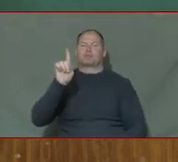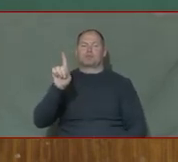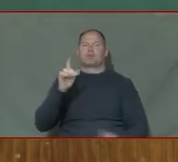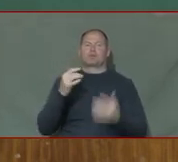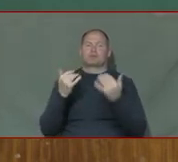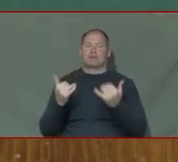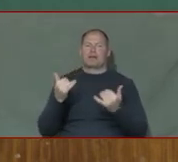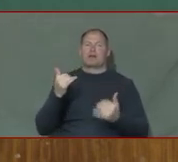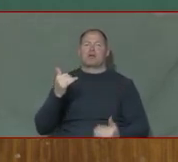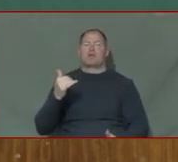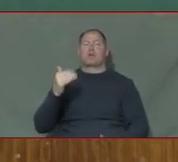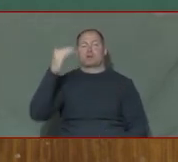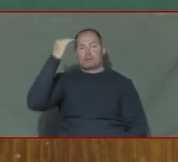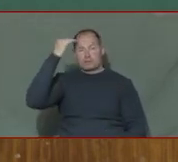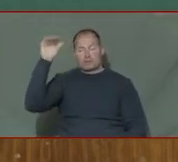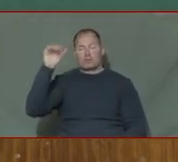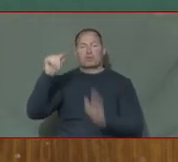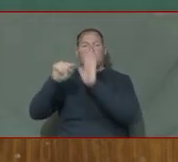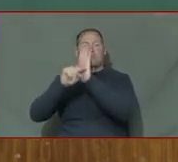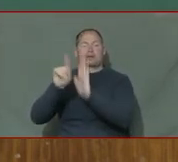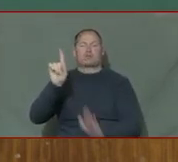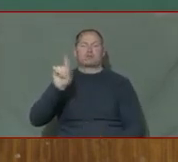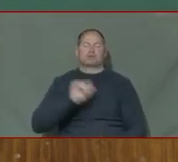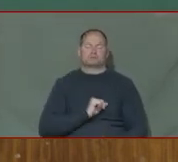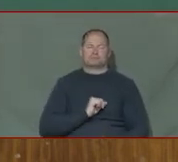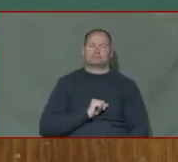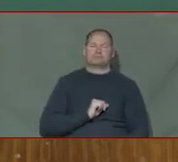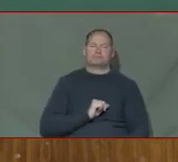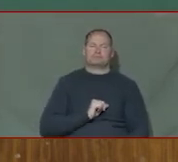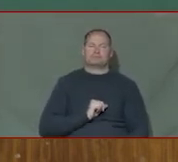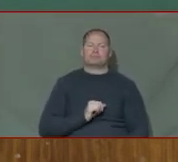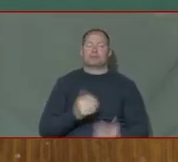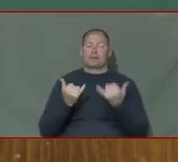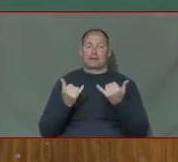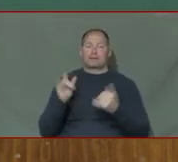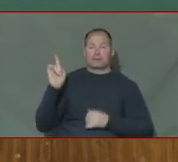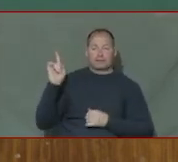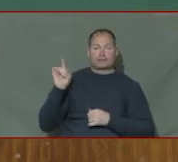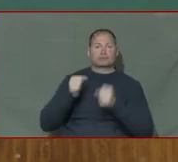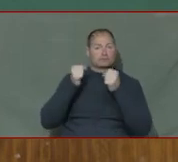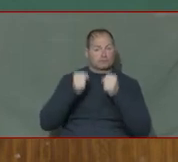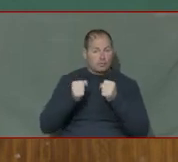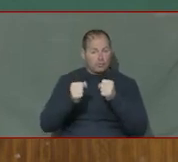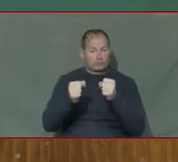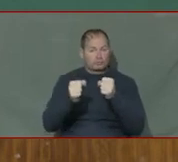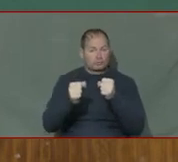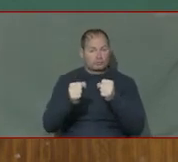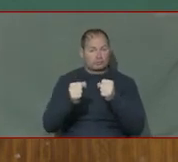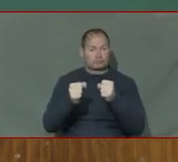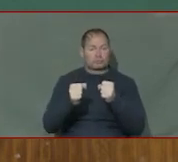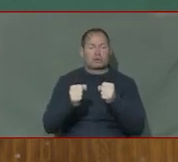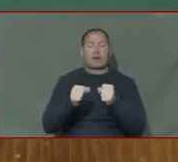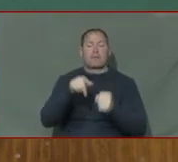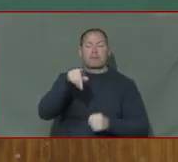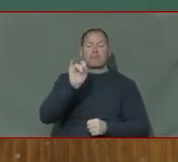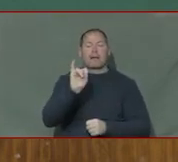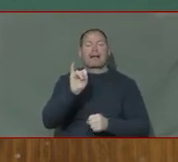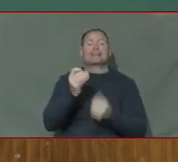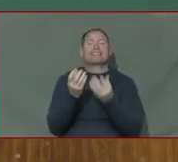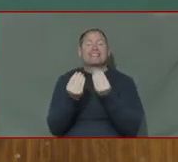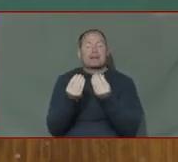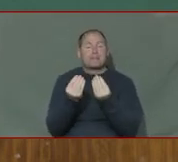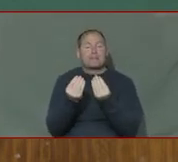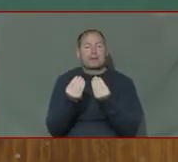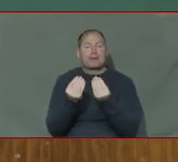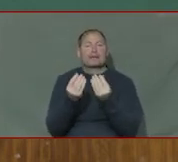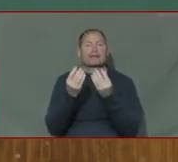from the exponent, correct? So if this here is a constant, pi is a number